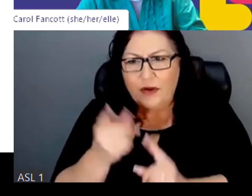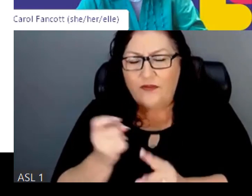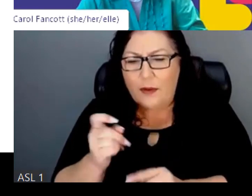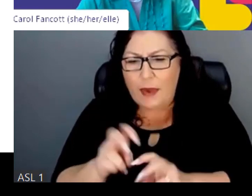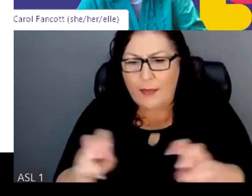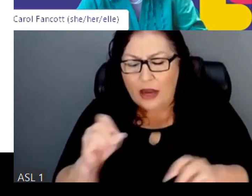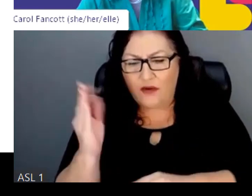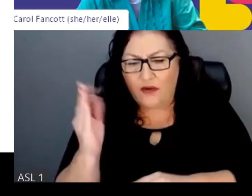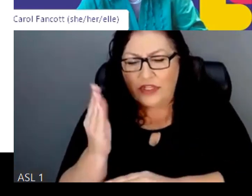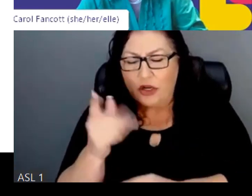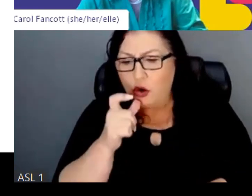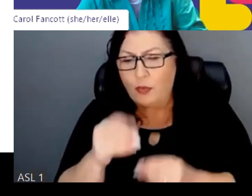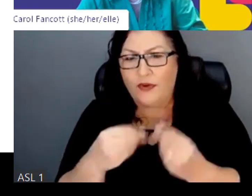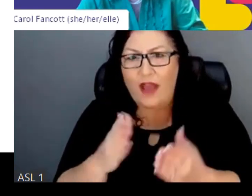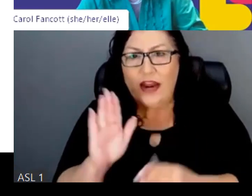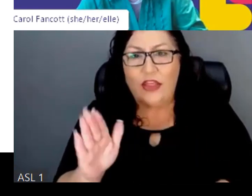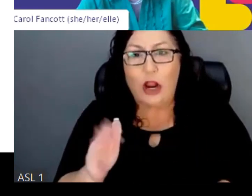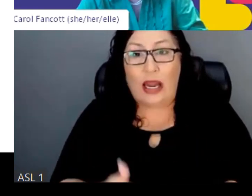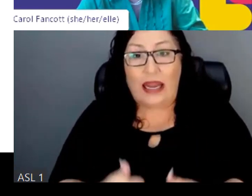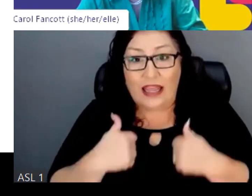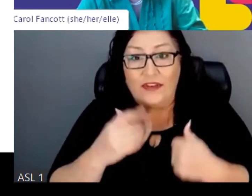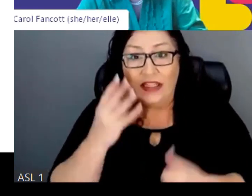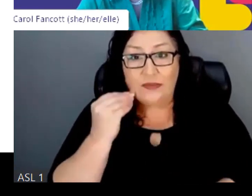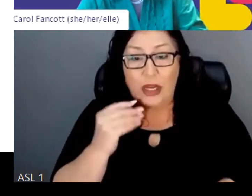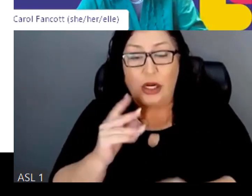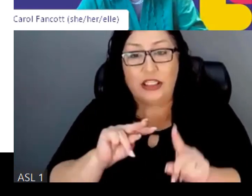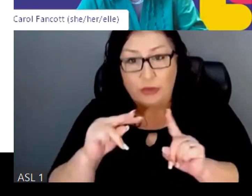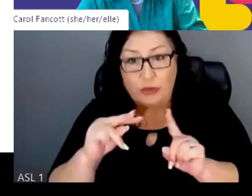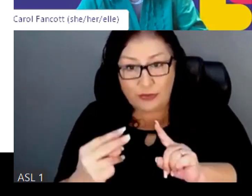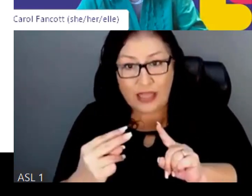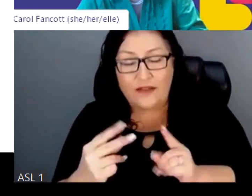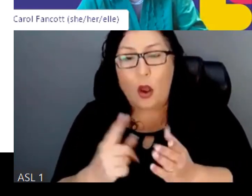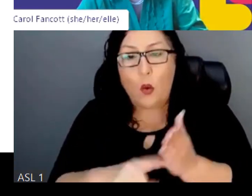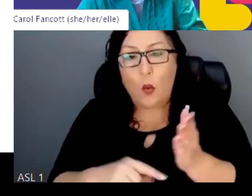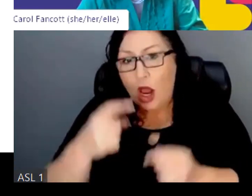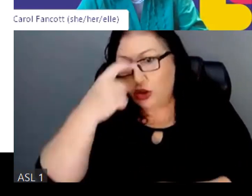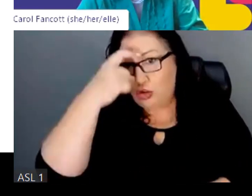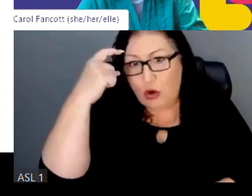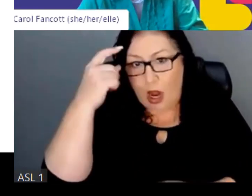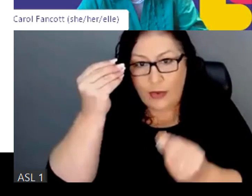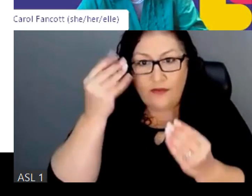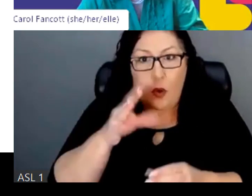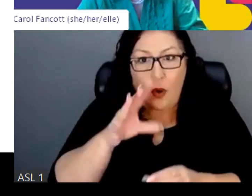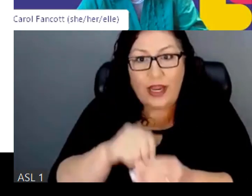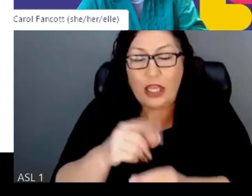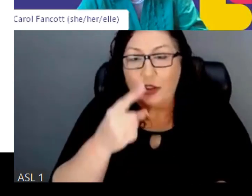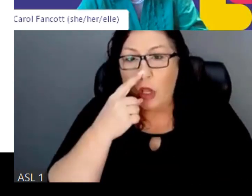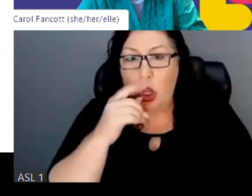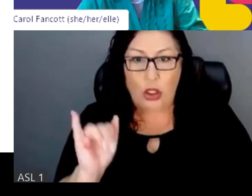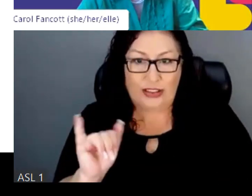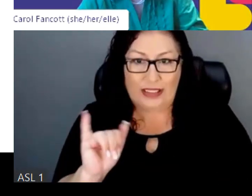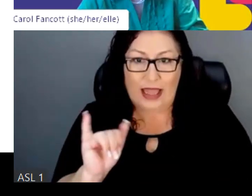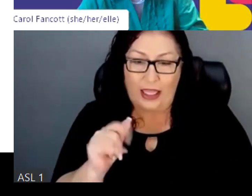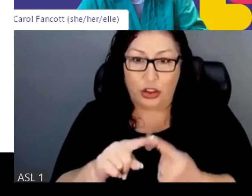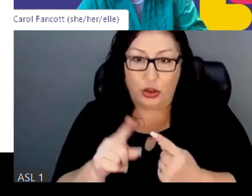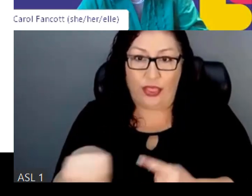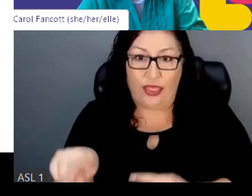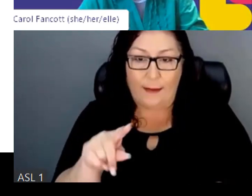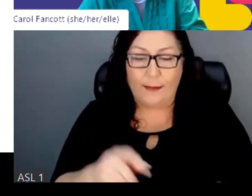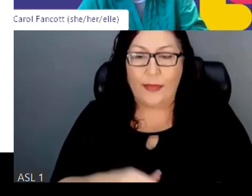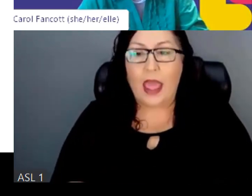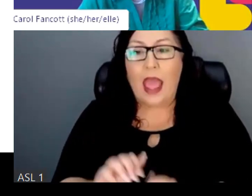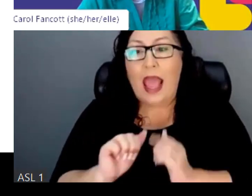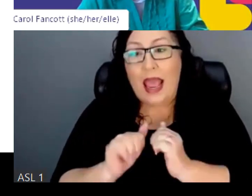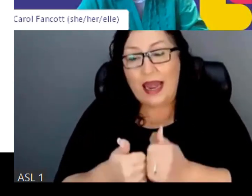from a panel of presenters who provided their lived experience perspectives of what trauma-informed engagement looks like